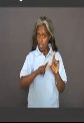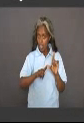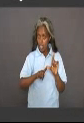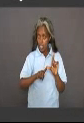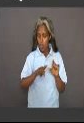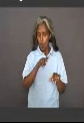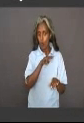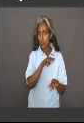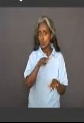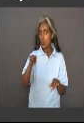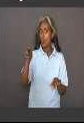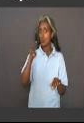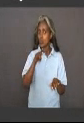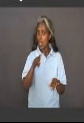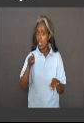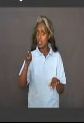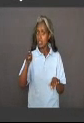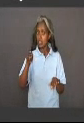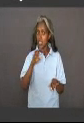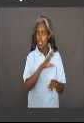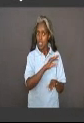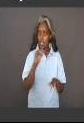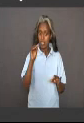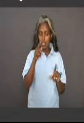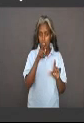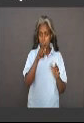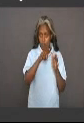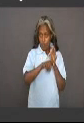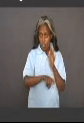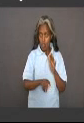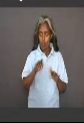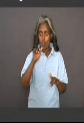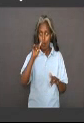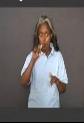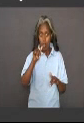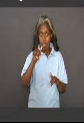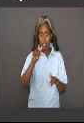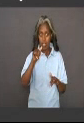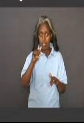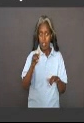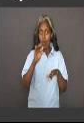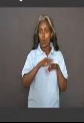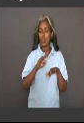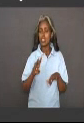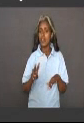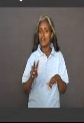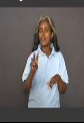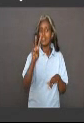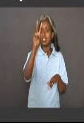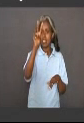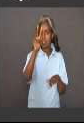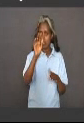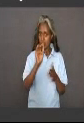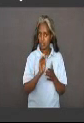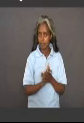on the horizontal axis and the values of y on the vertical axis.